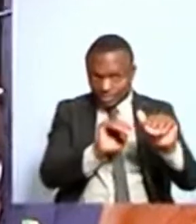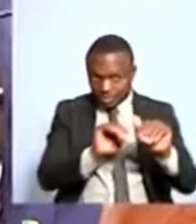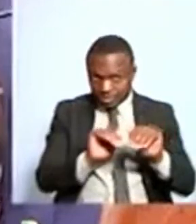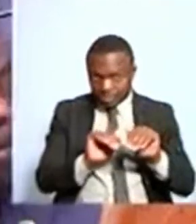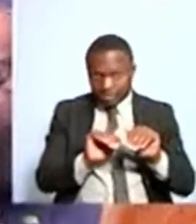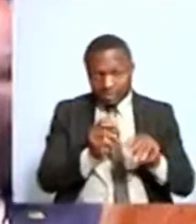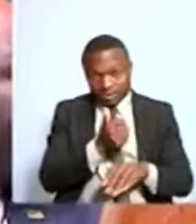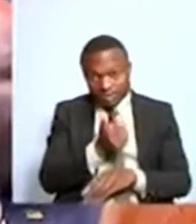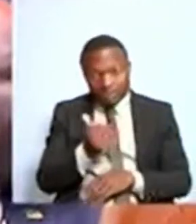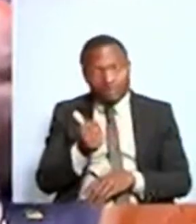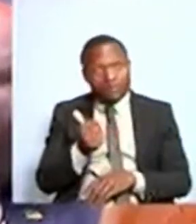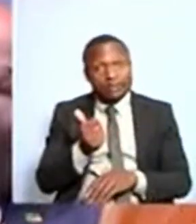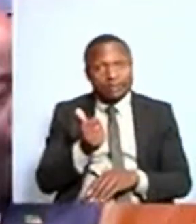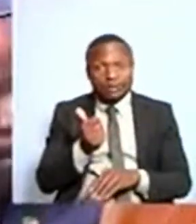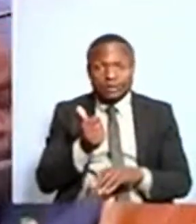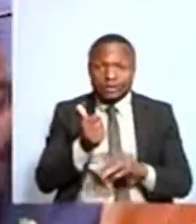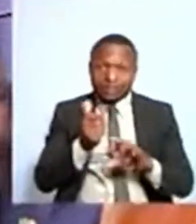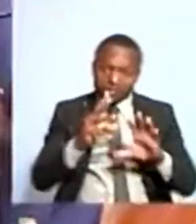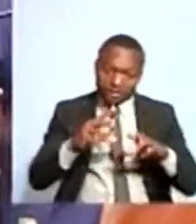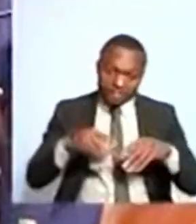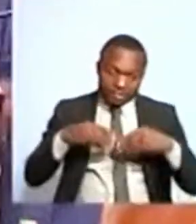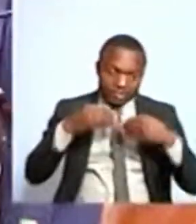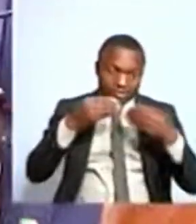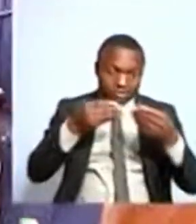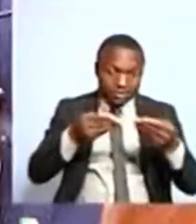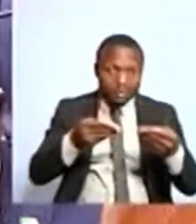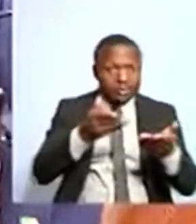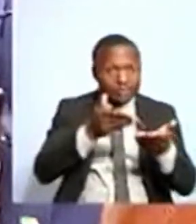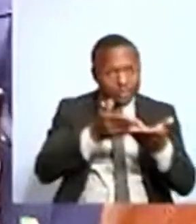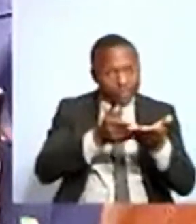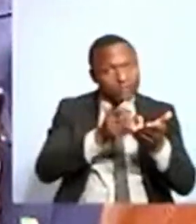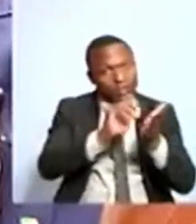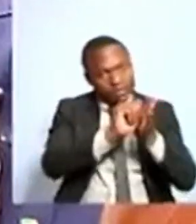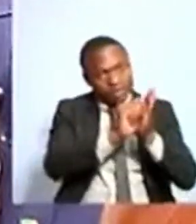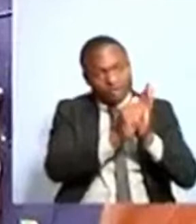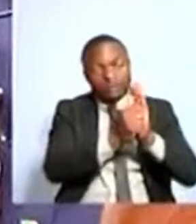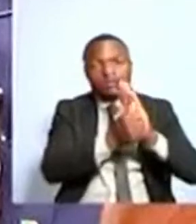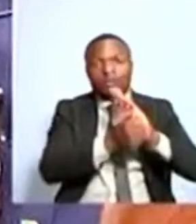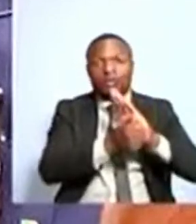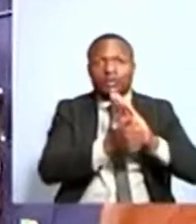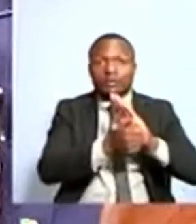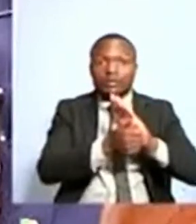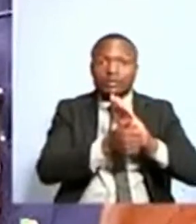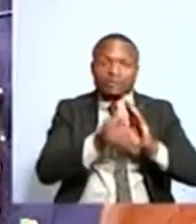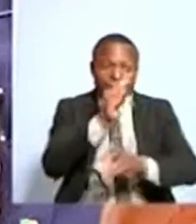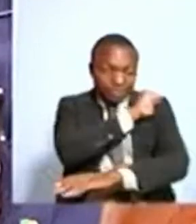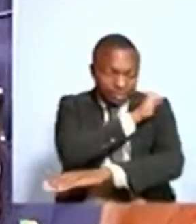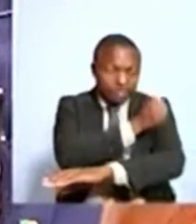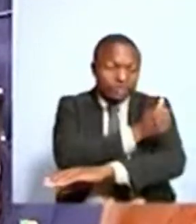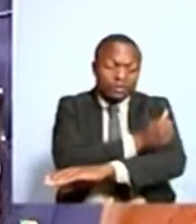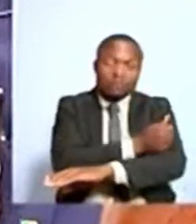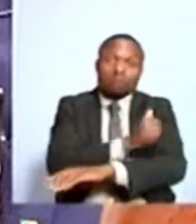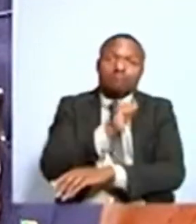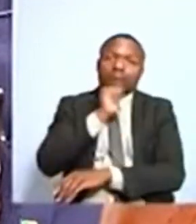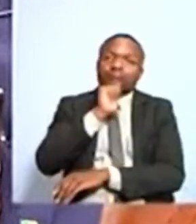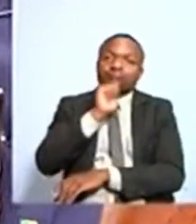as otherwise provided in this act, the authority shall